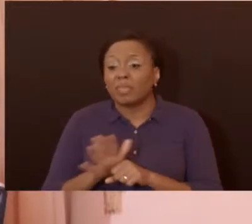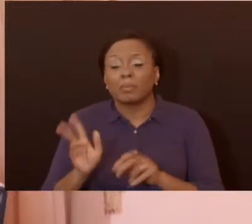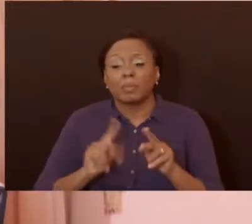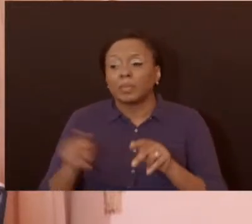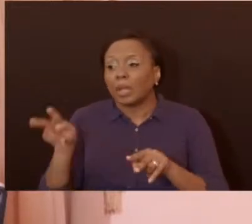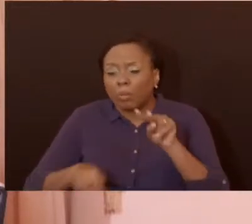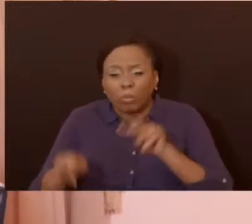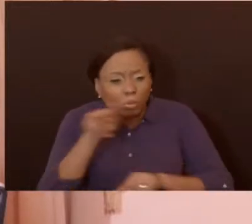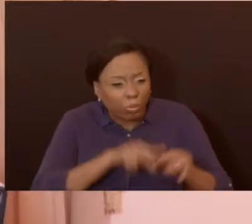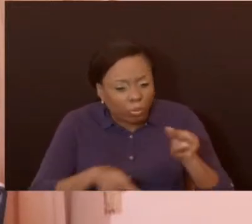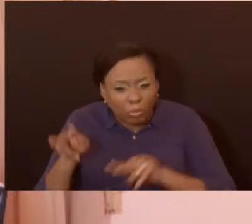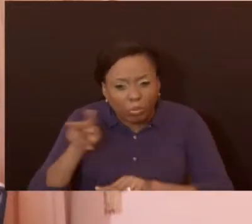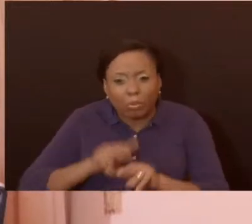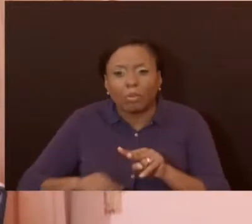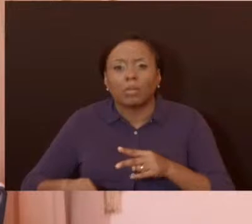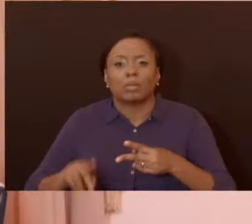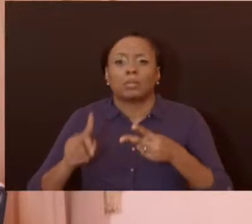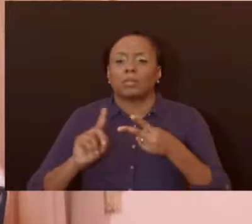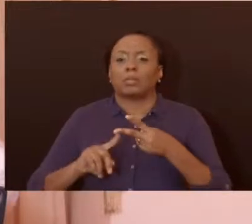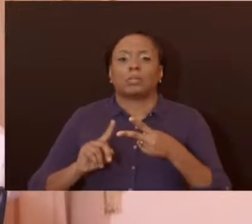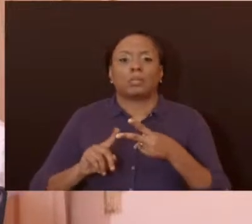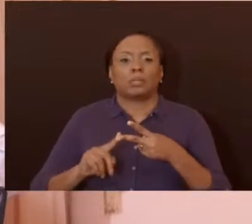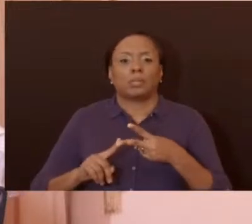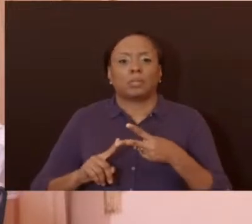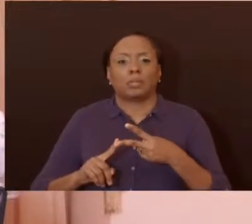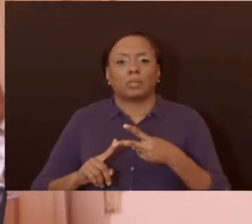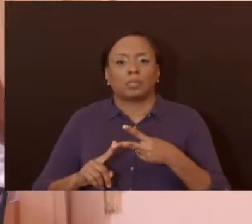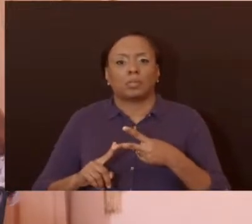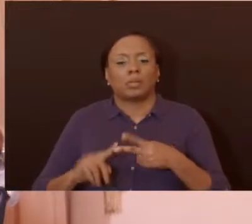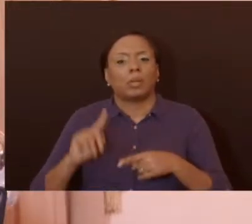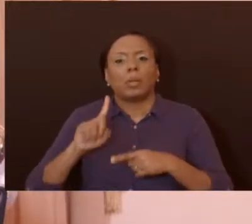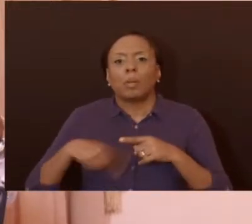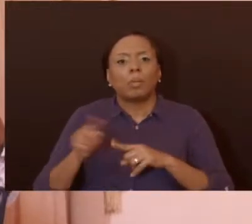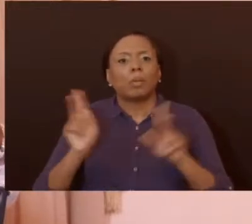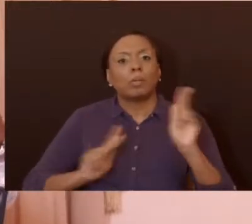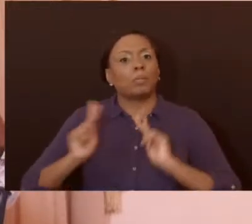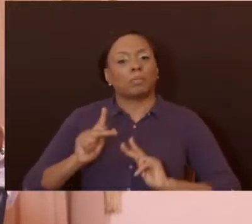secondly, irresponsible behavior then puts a greater